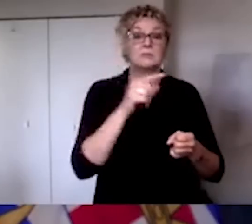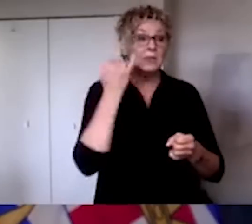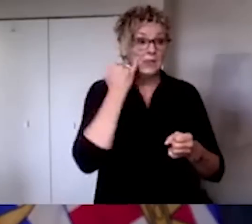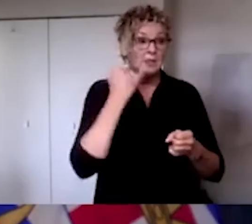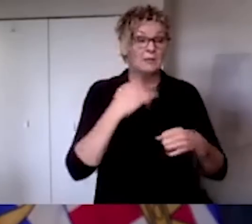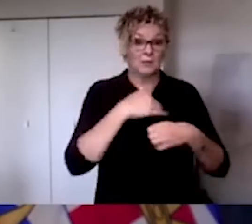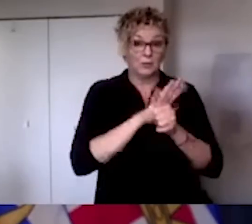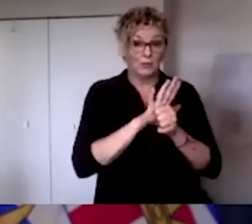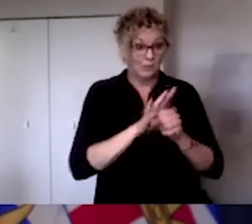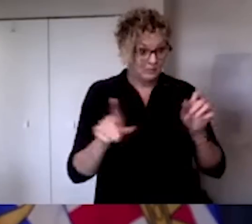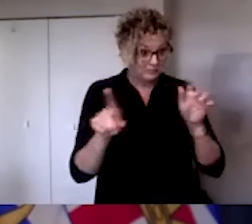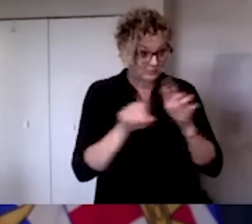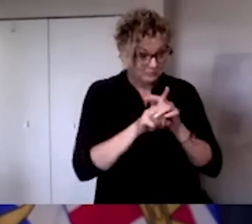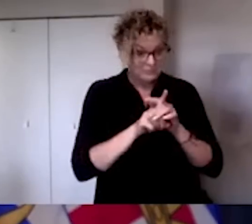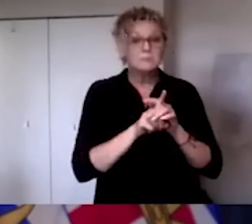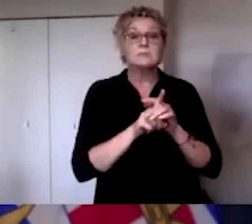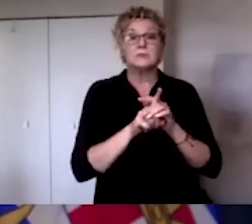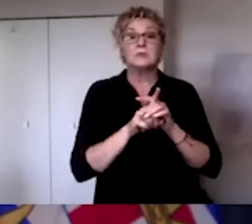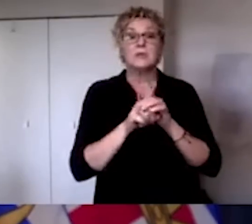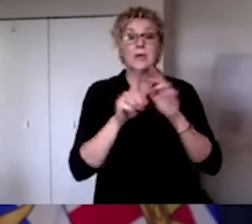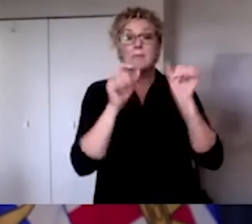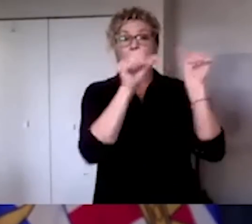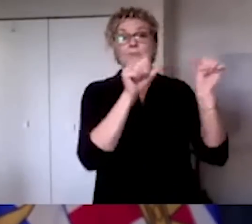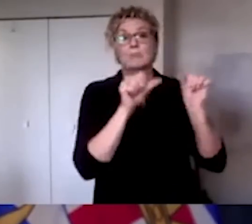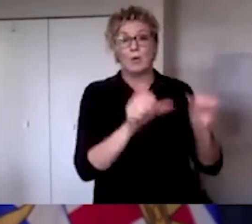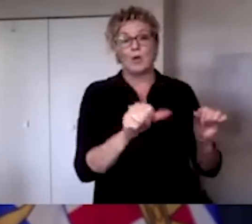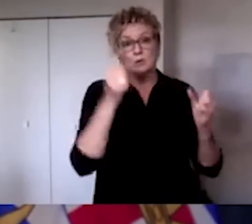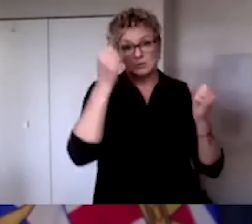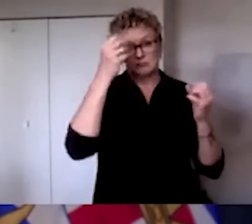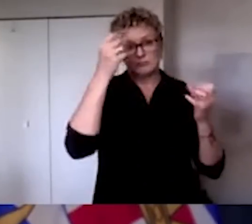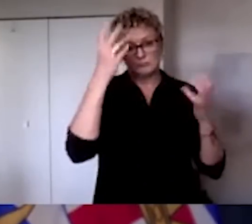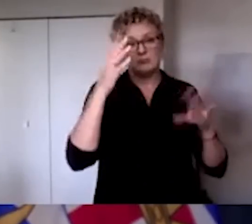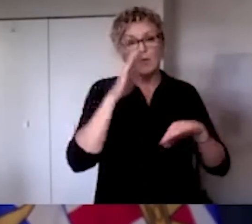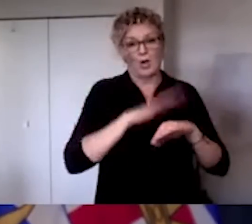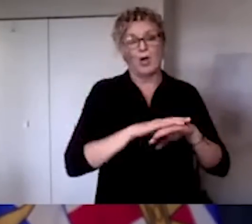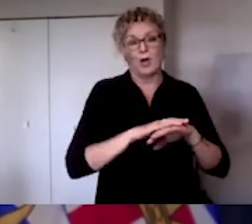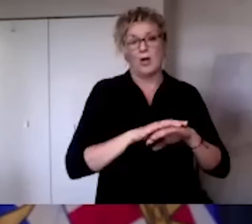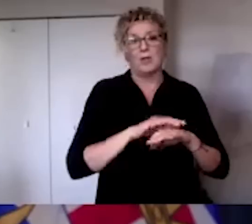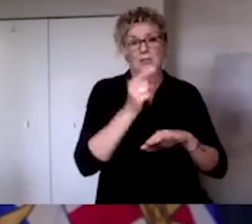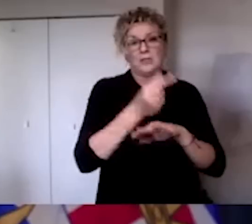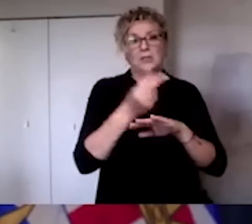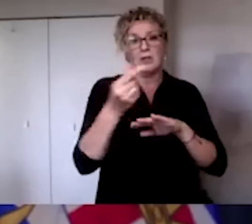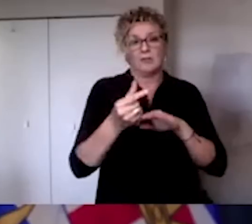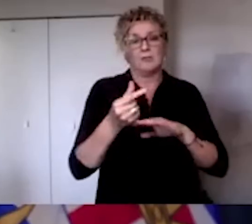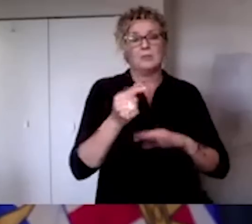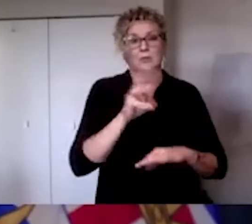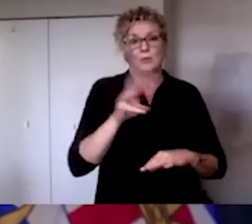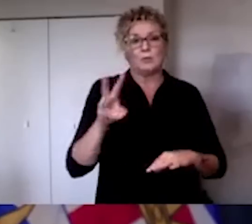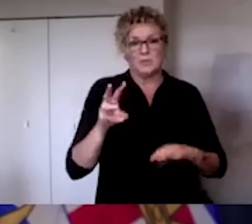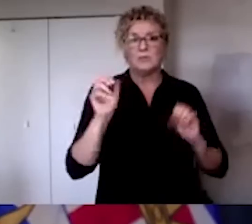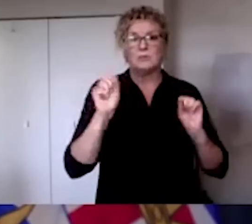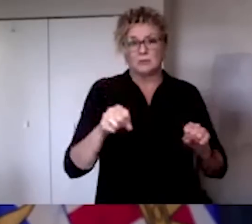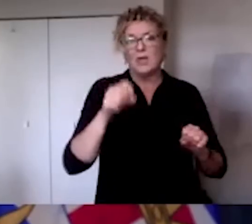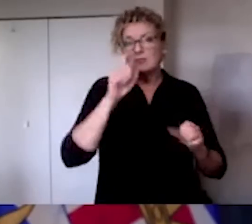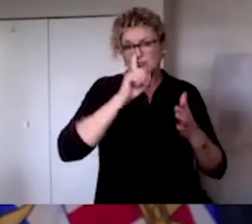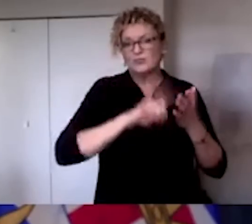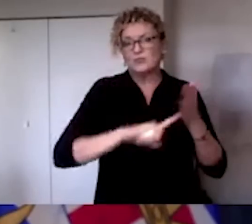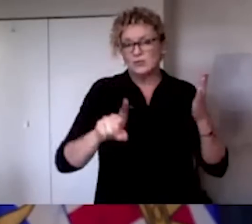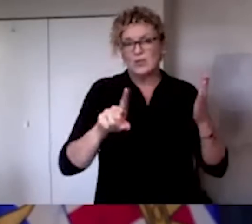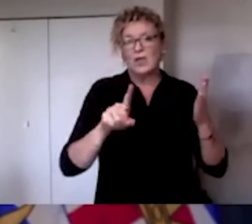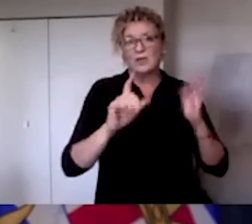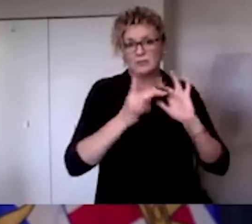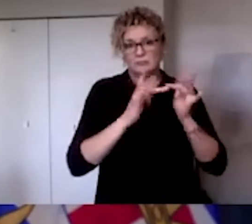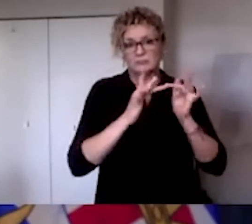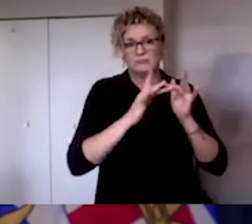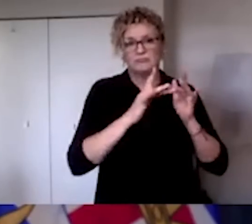posting any school exposures, and we can be confident that they are posted up there so